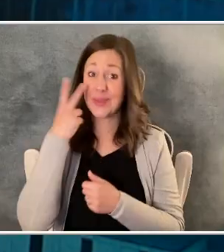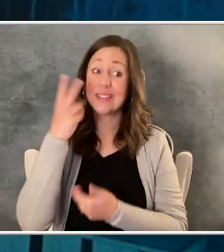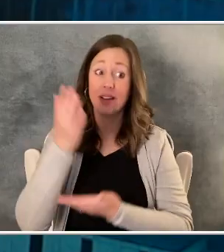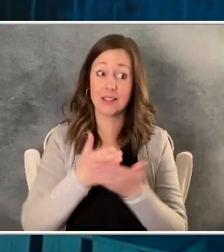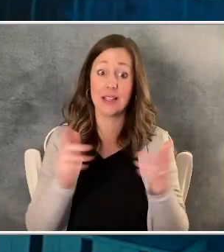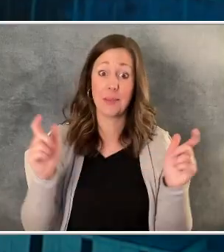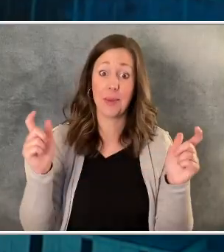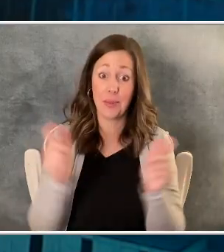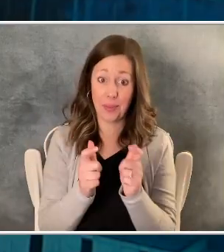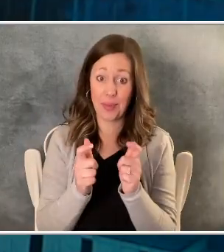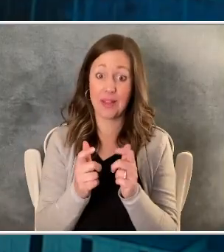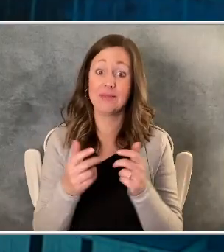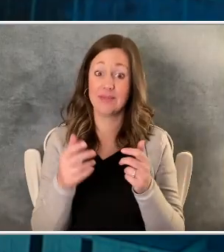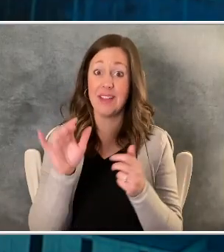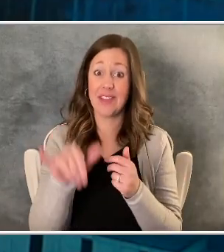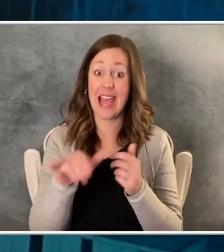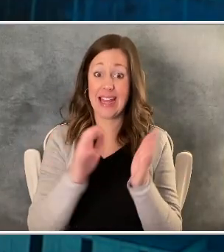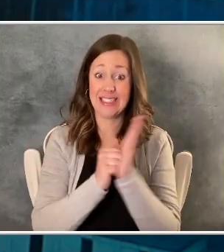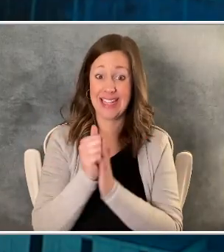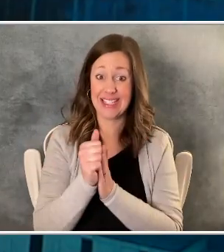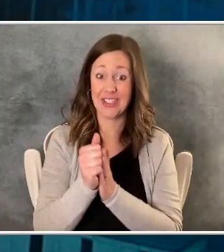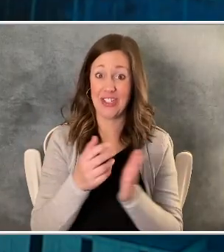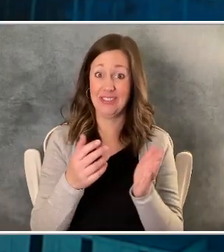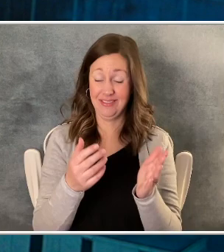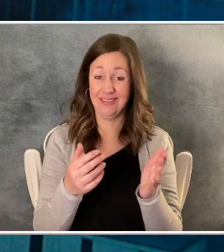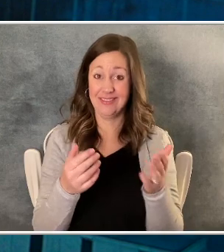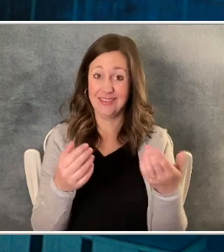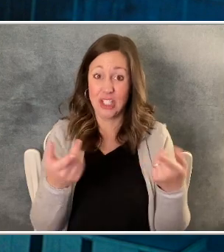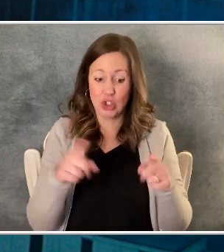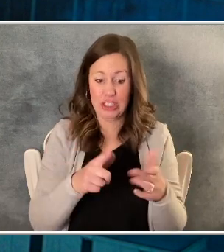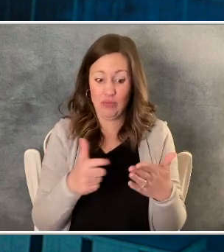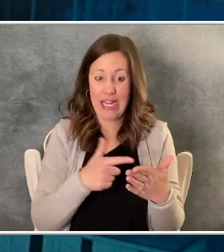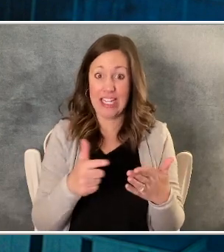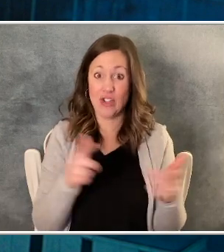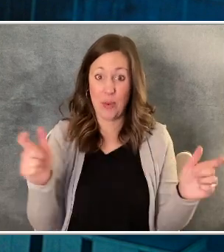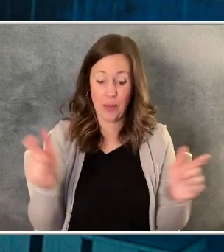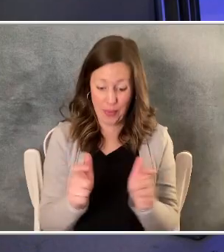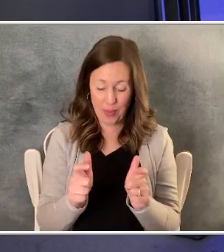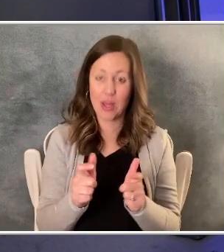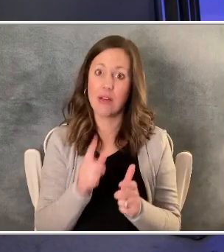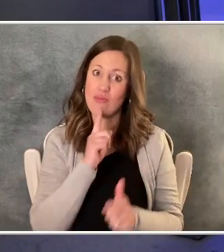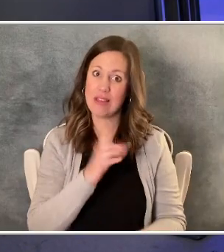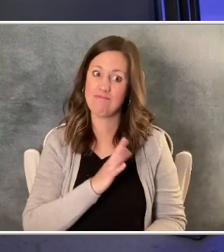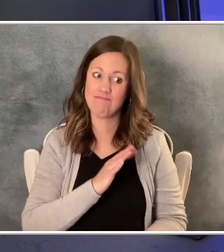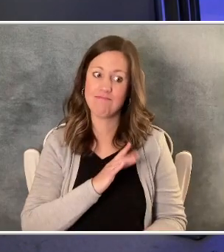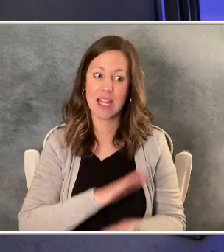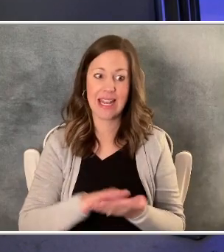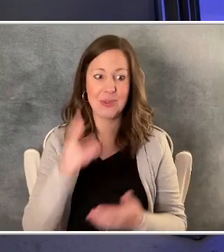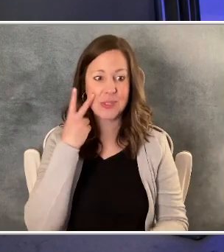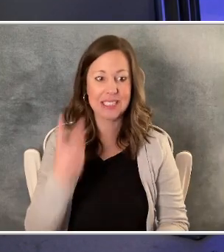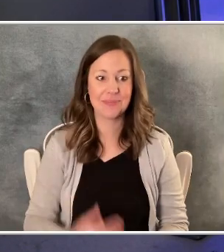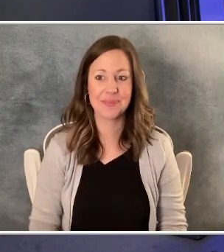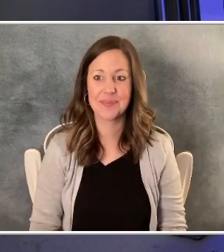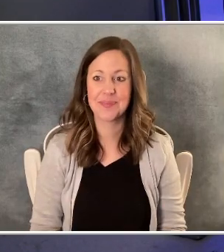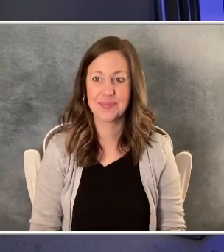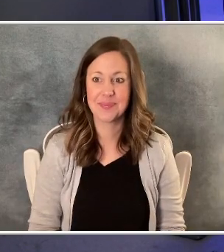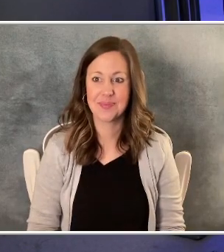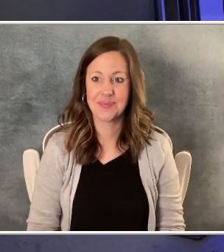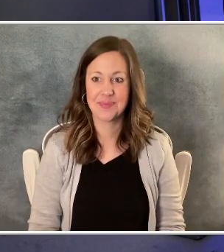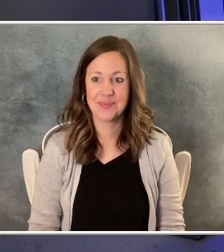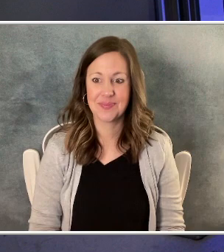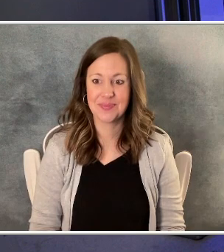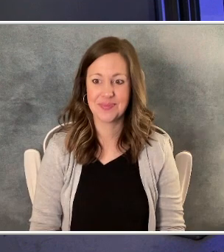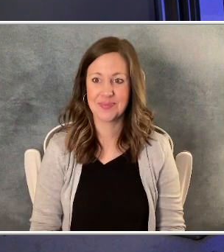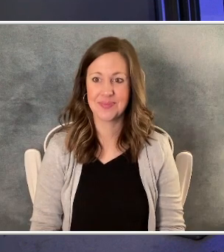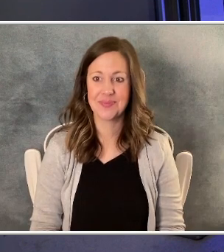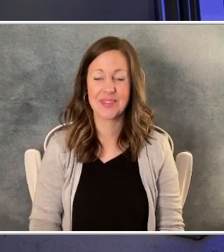existing tumor we knew about during the radiation, which was very nice to see. And how did she, I was going to ask you, but then I'll ask Mom and Dad,